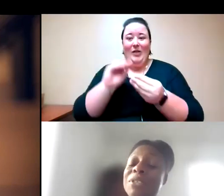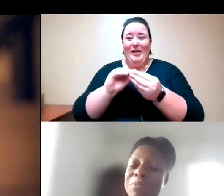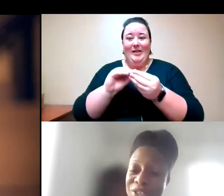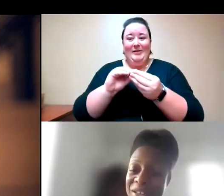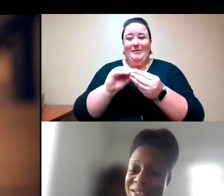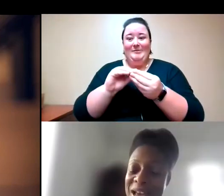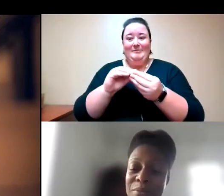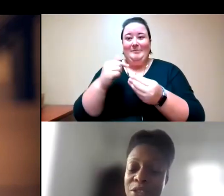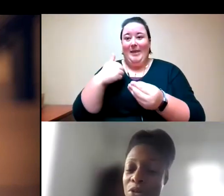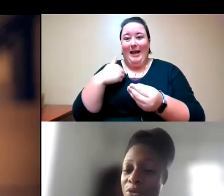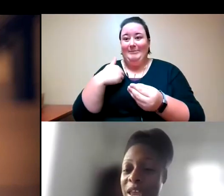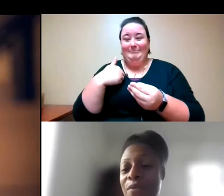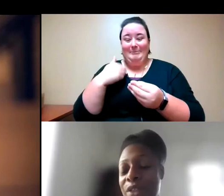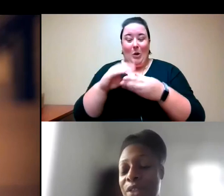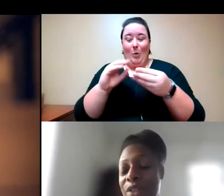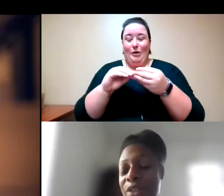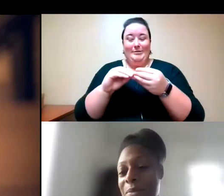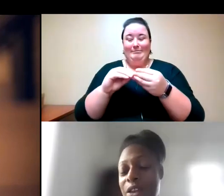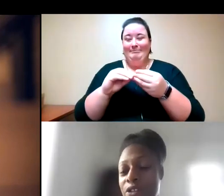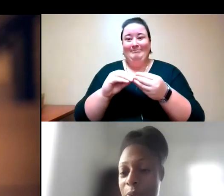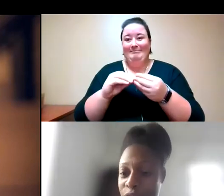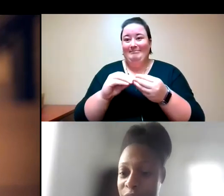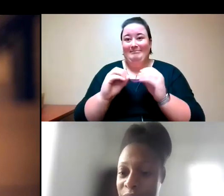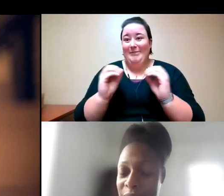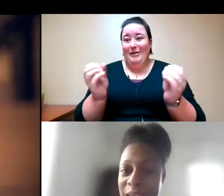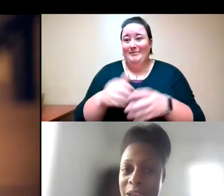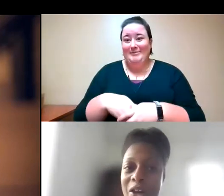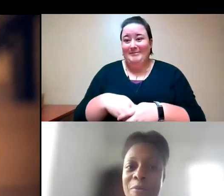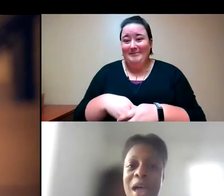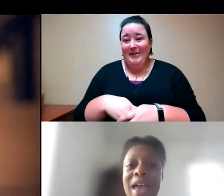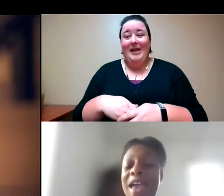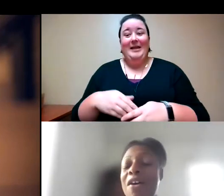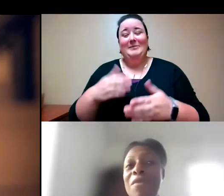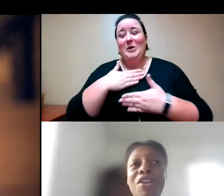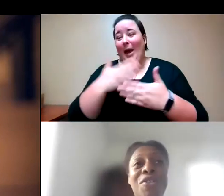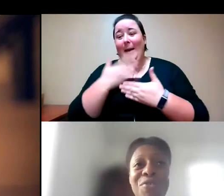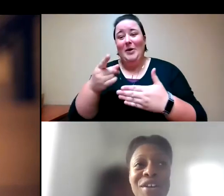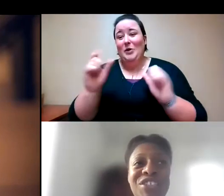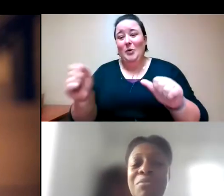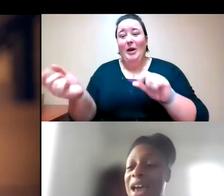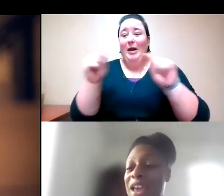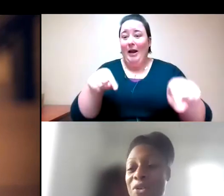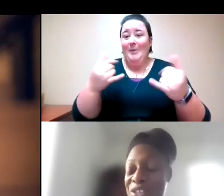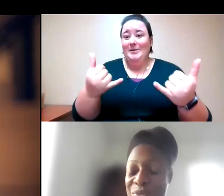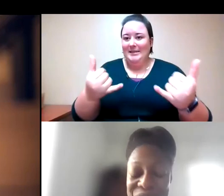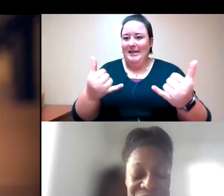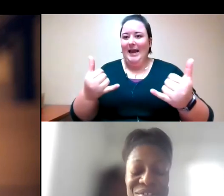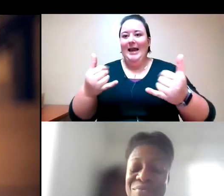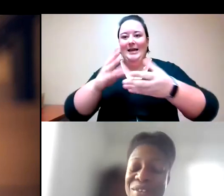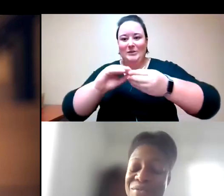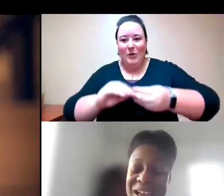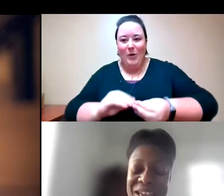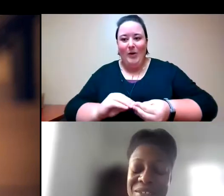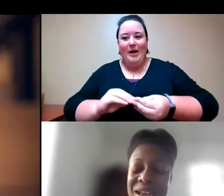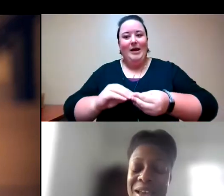I am speechless. I'm so thankful that you came in and you spoke to us today. I have another question, but I know this 301